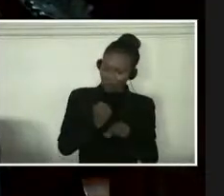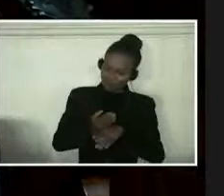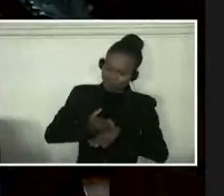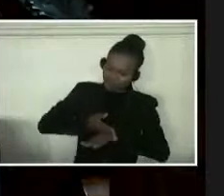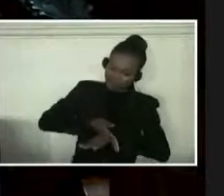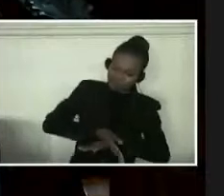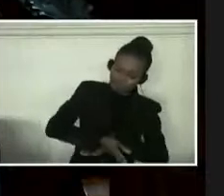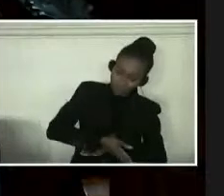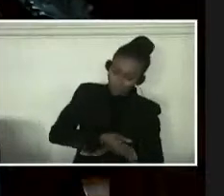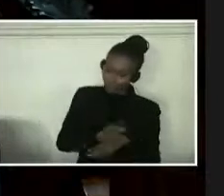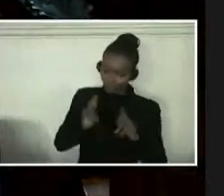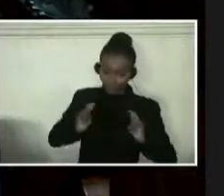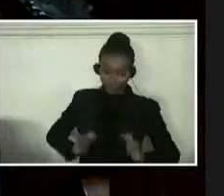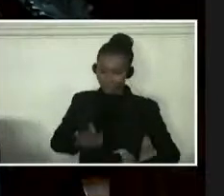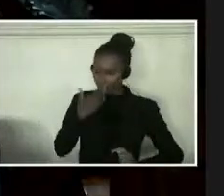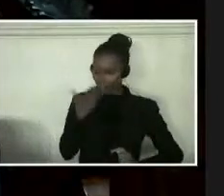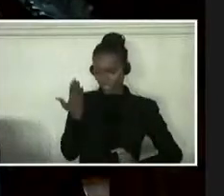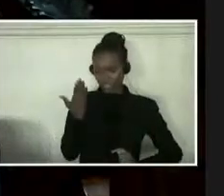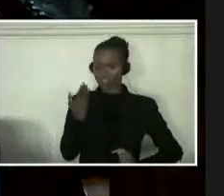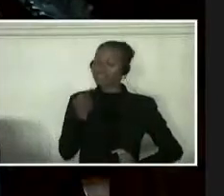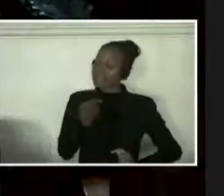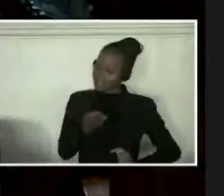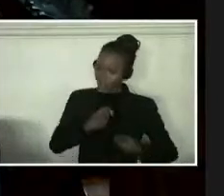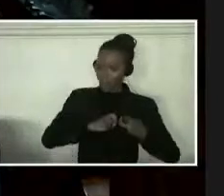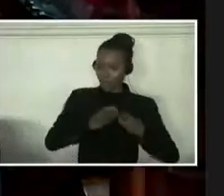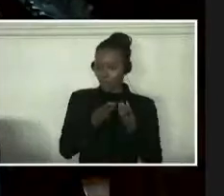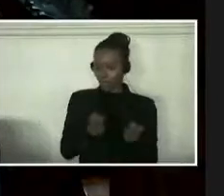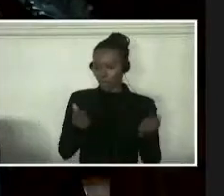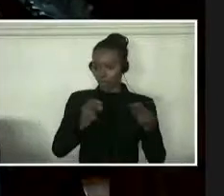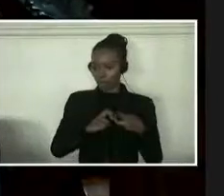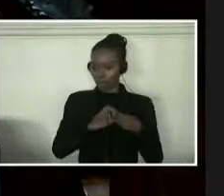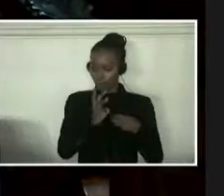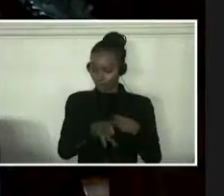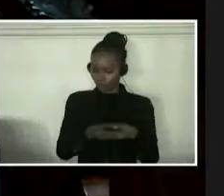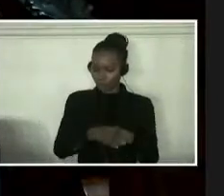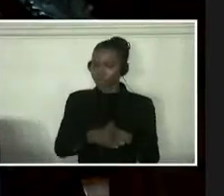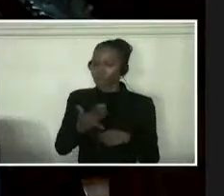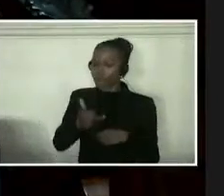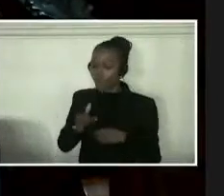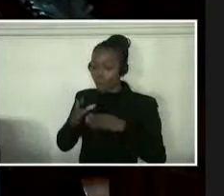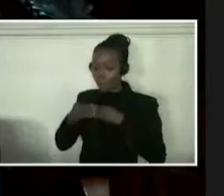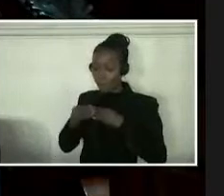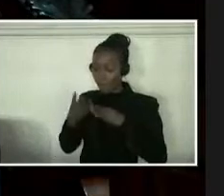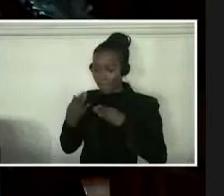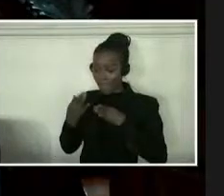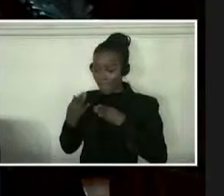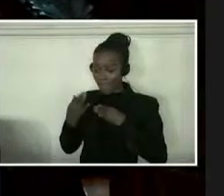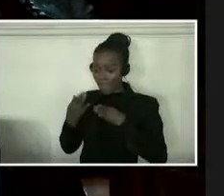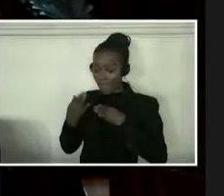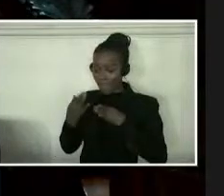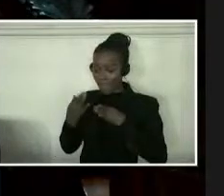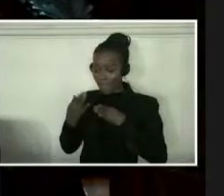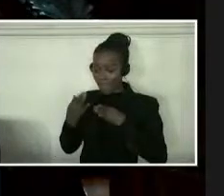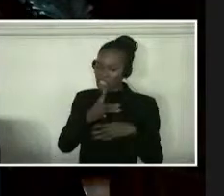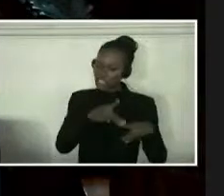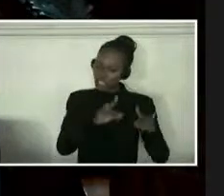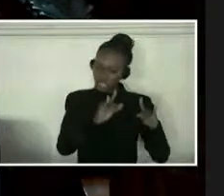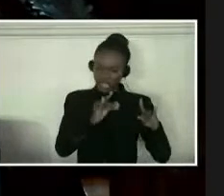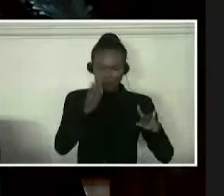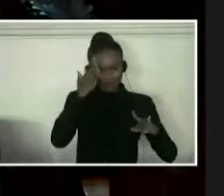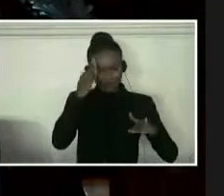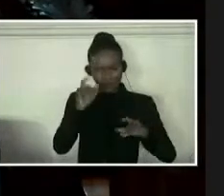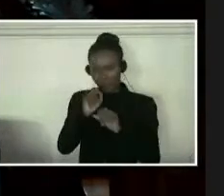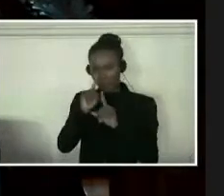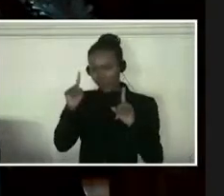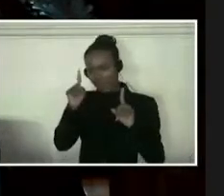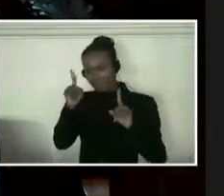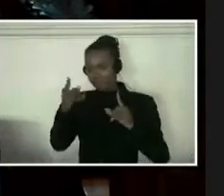seven thousand common 19 staff members that we have on a full-time basis we are very much aware that chair we do not have the funds for this therefore we